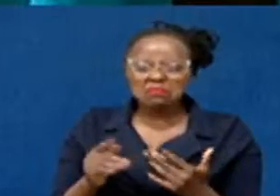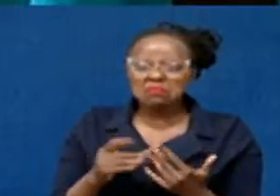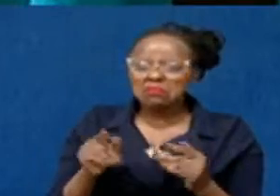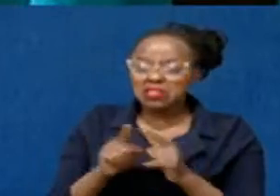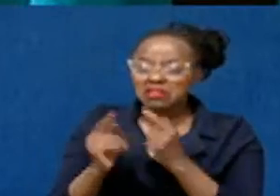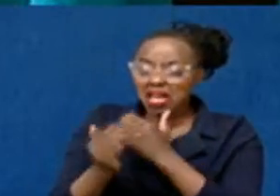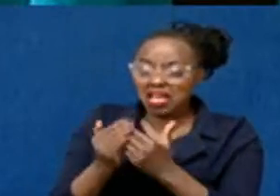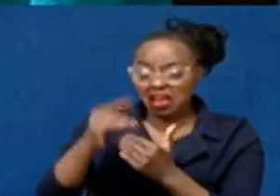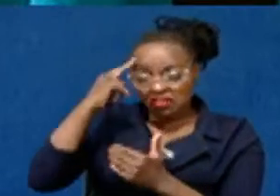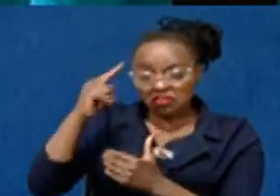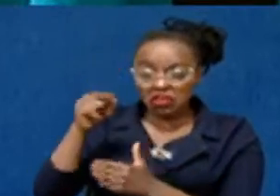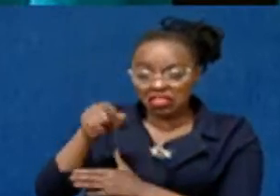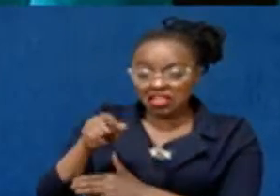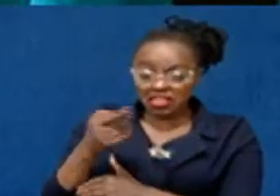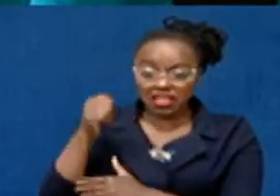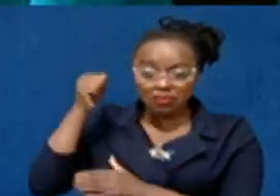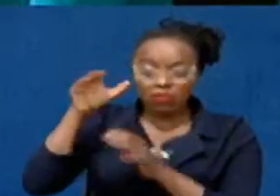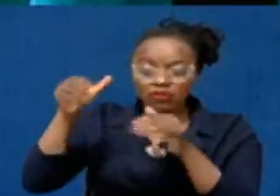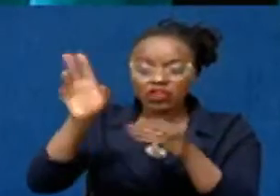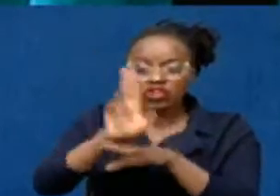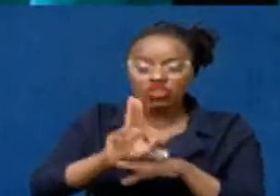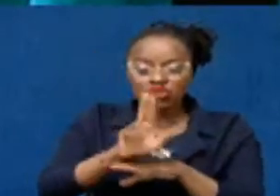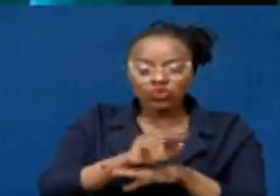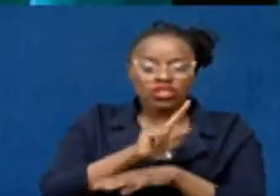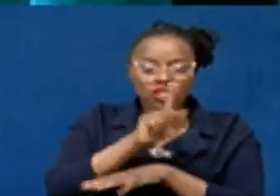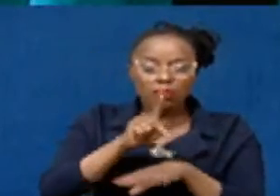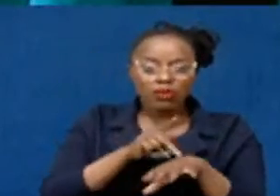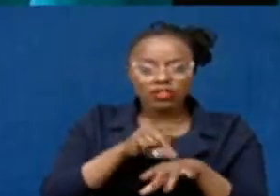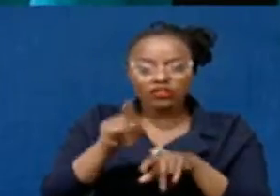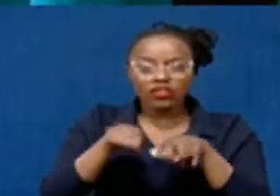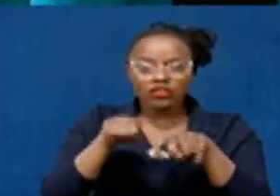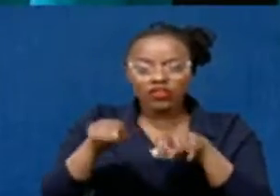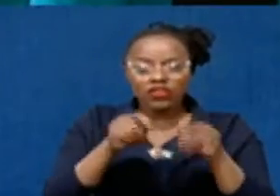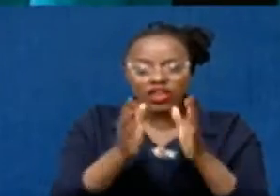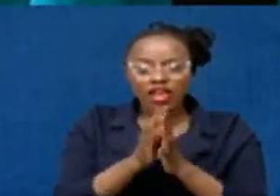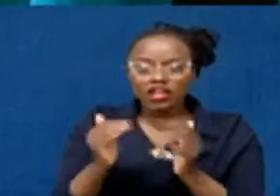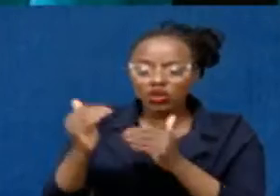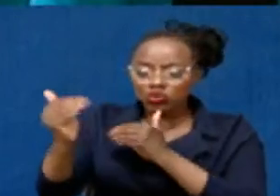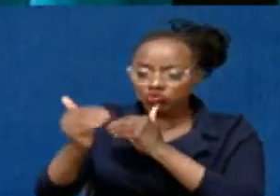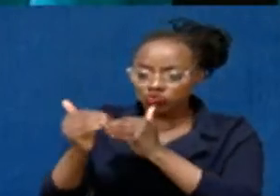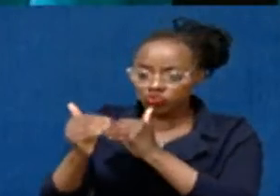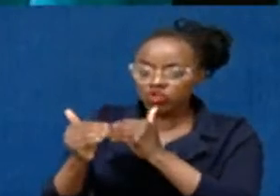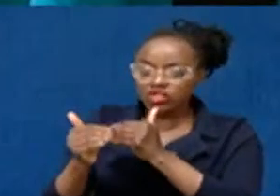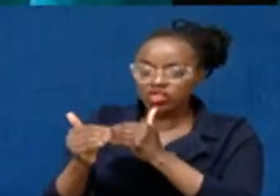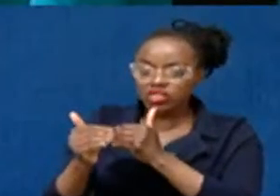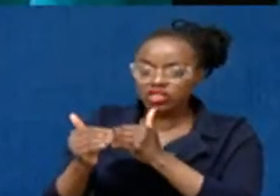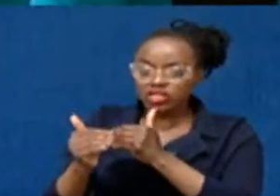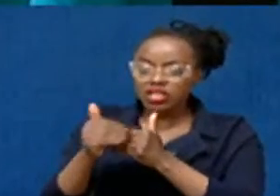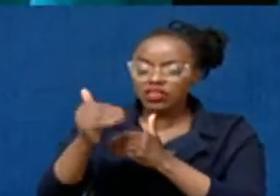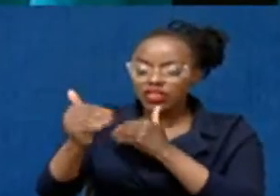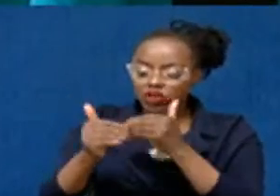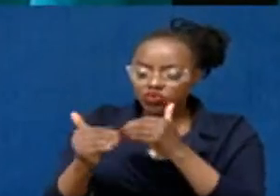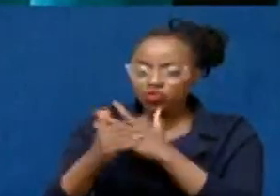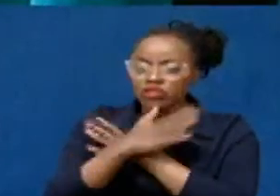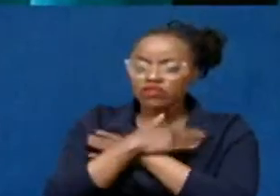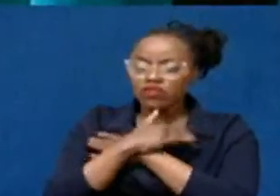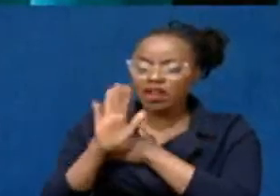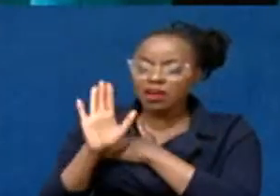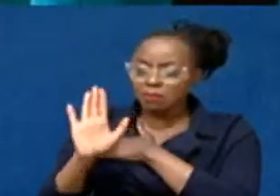care of the party. He used provincial administration and his close circle of